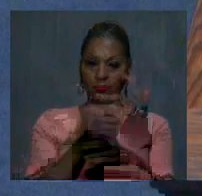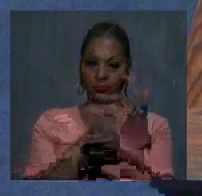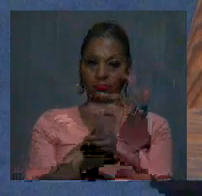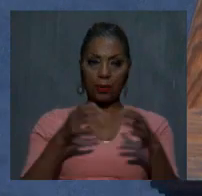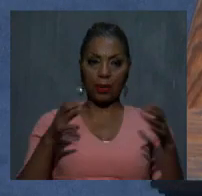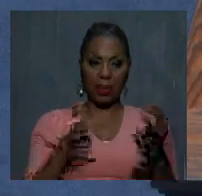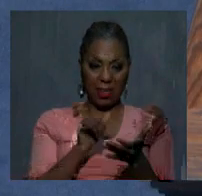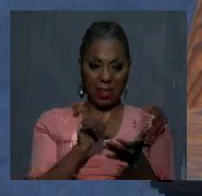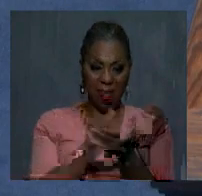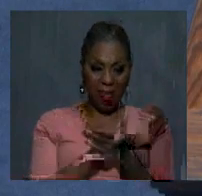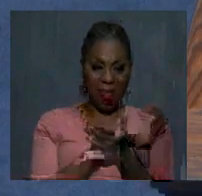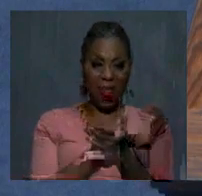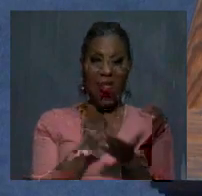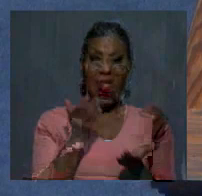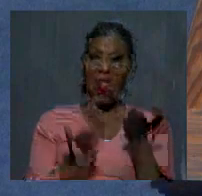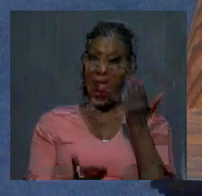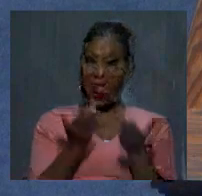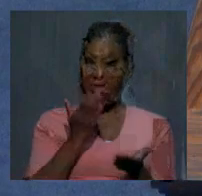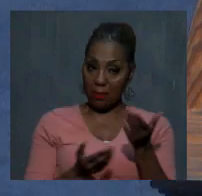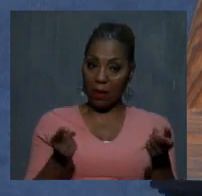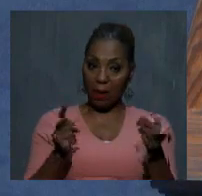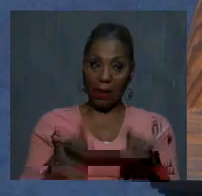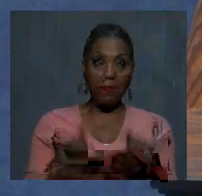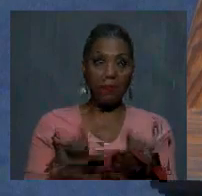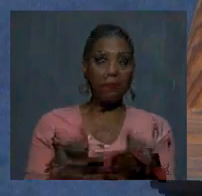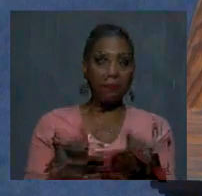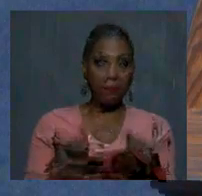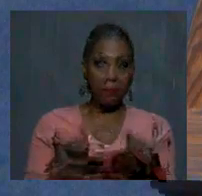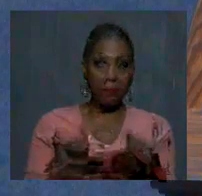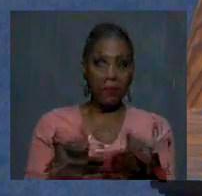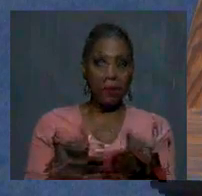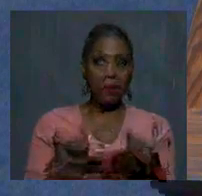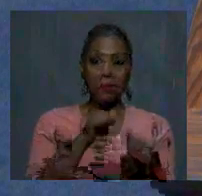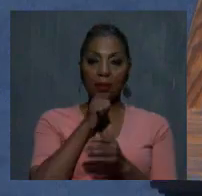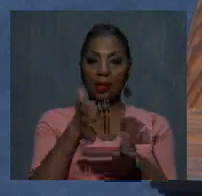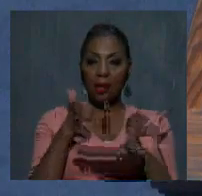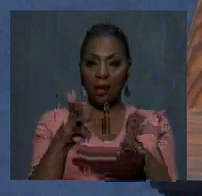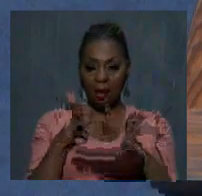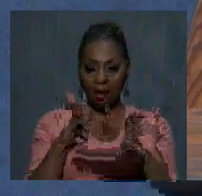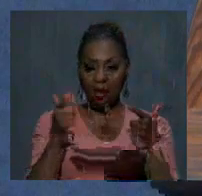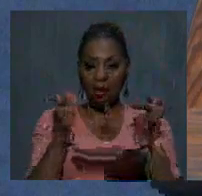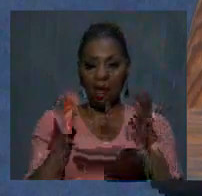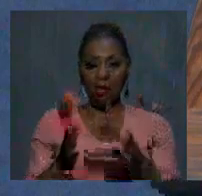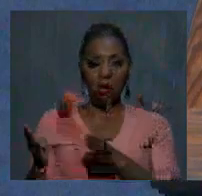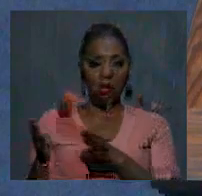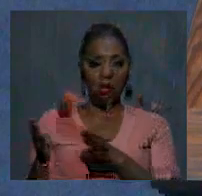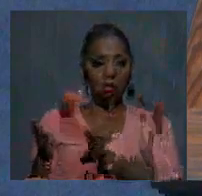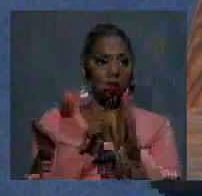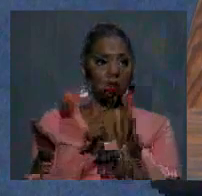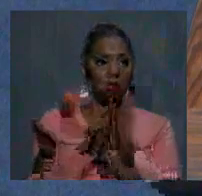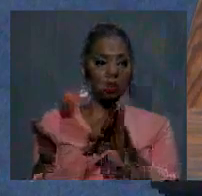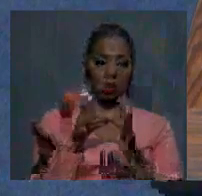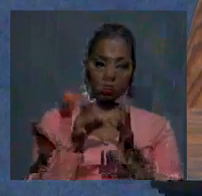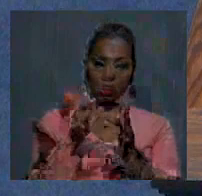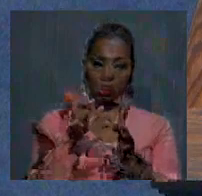will ultimately be realized to not have a comprehensive manner of